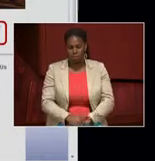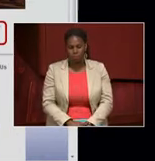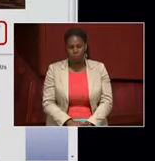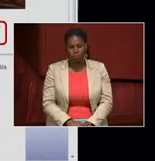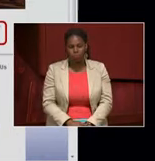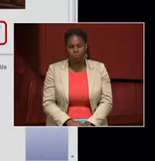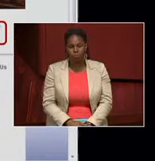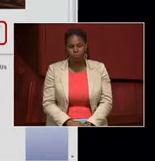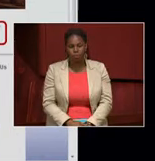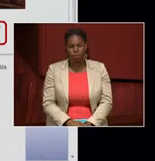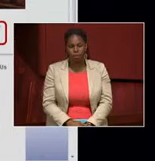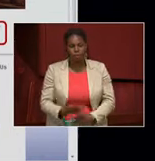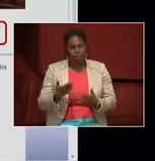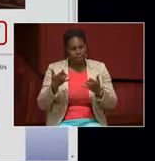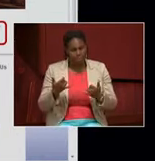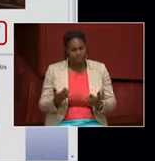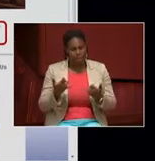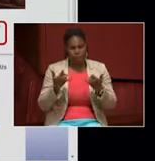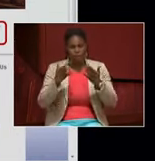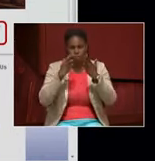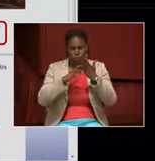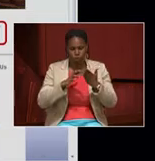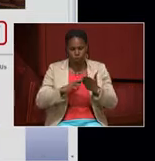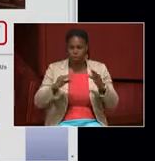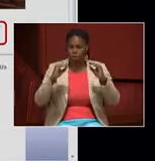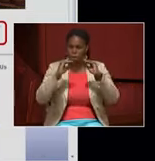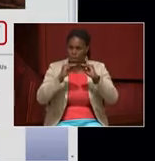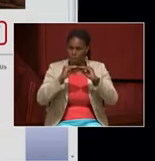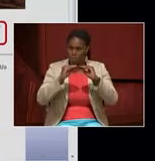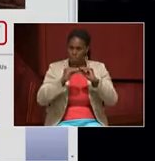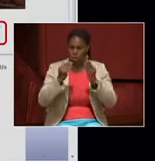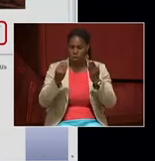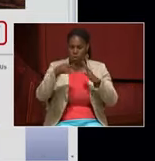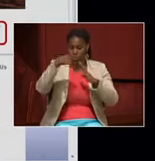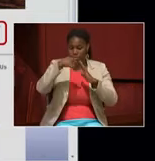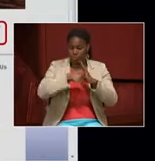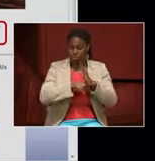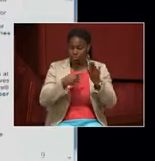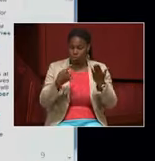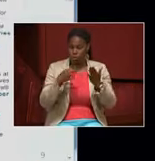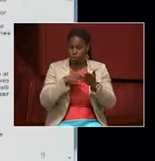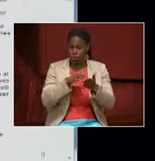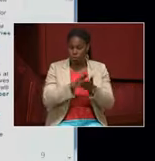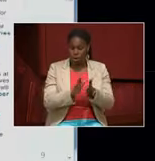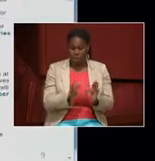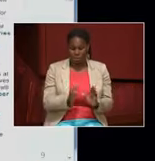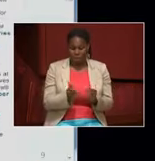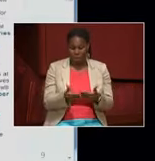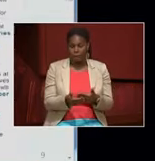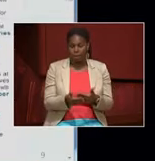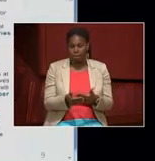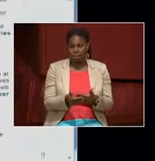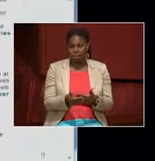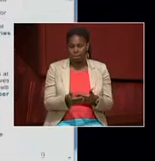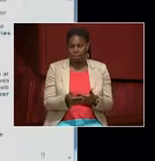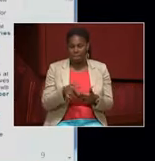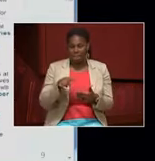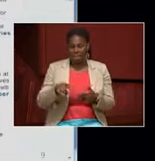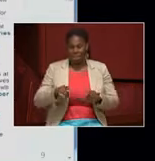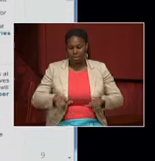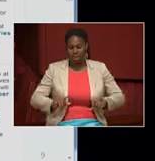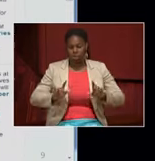Let's research a little further, and we're going to dive into the Research Our Records box. This is a screen